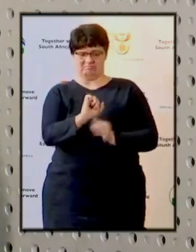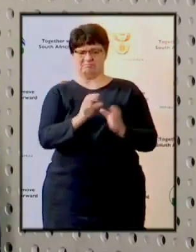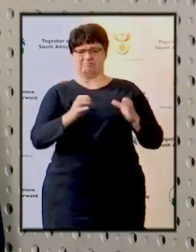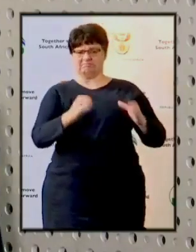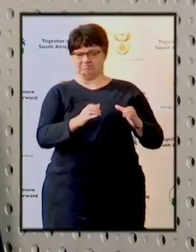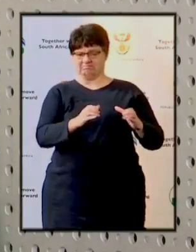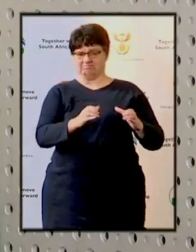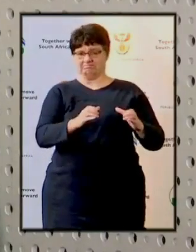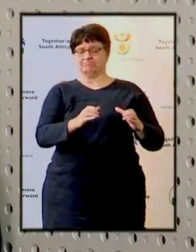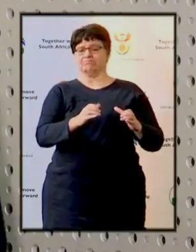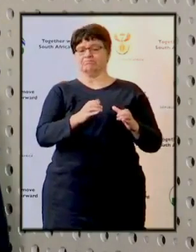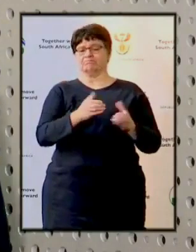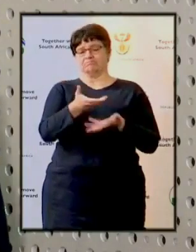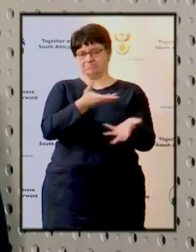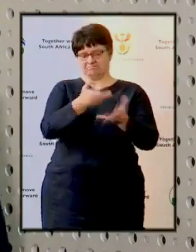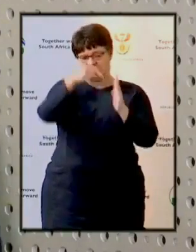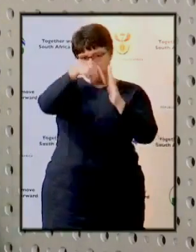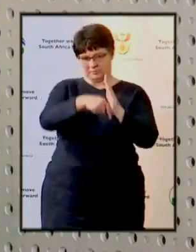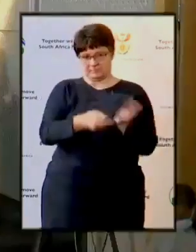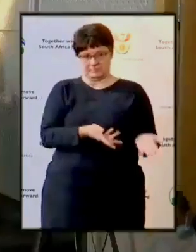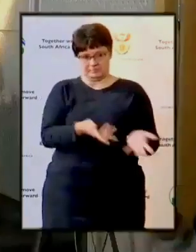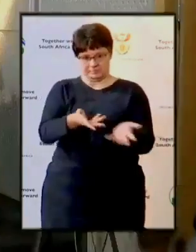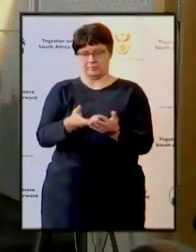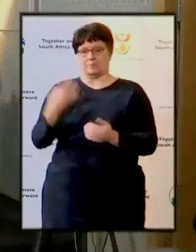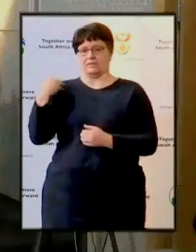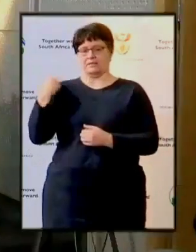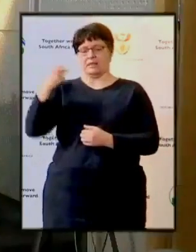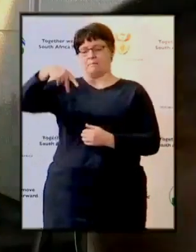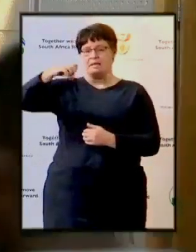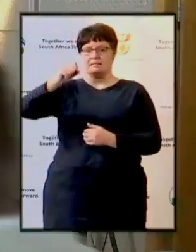on. Minister Patel.